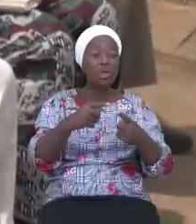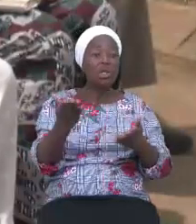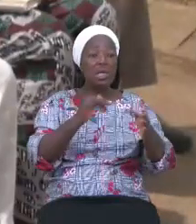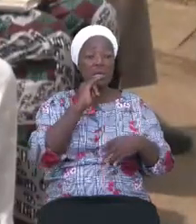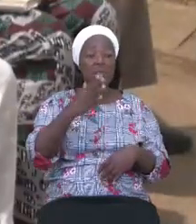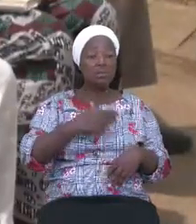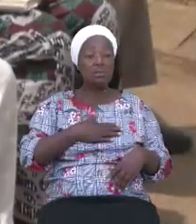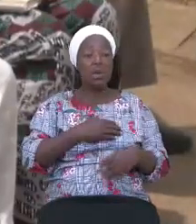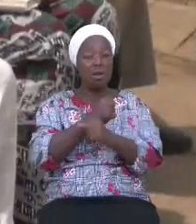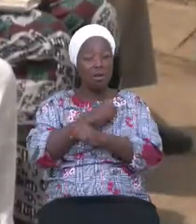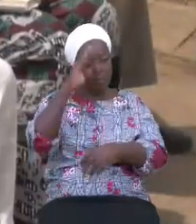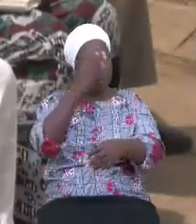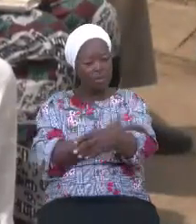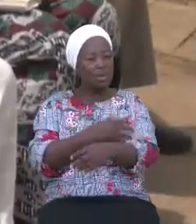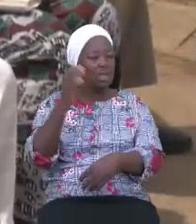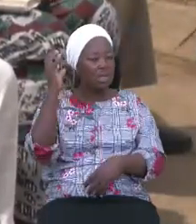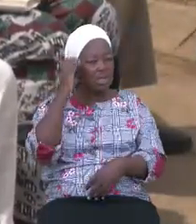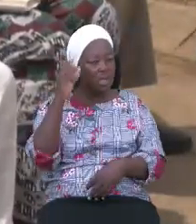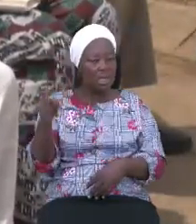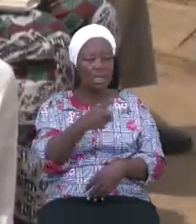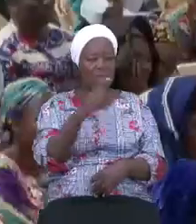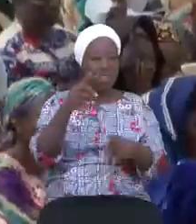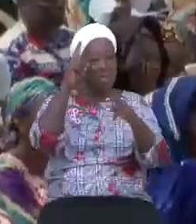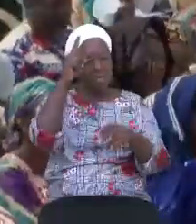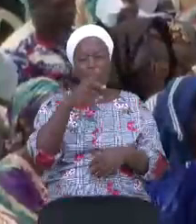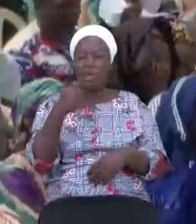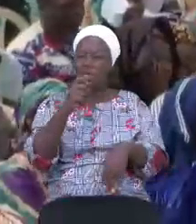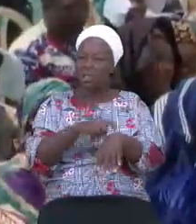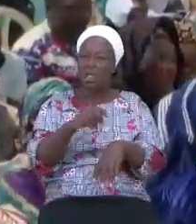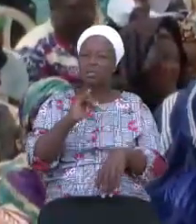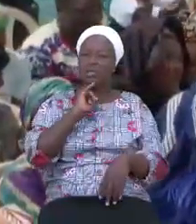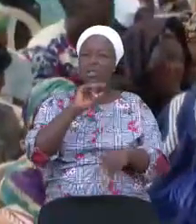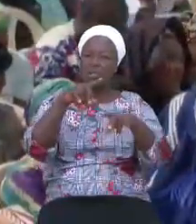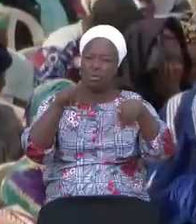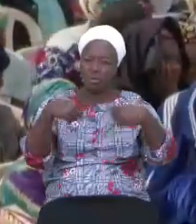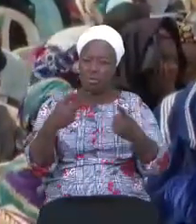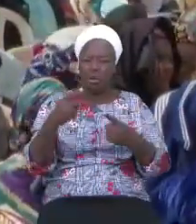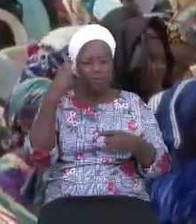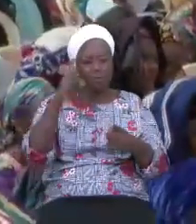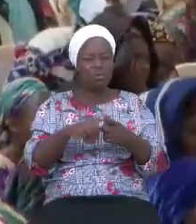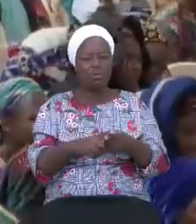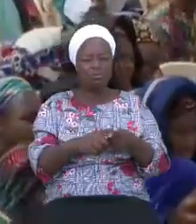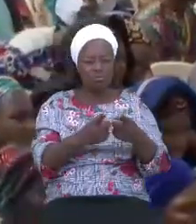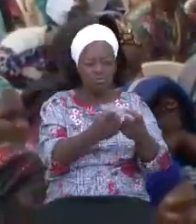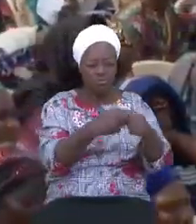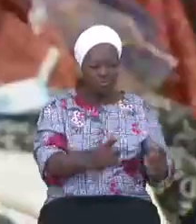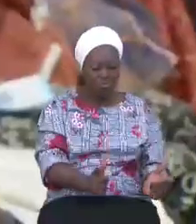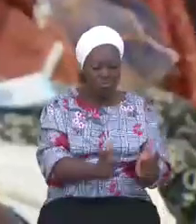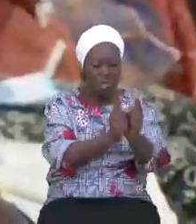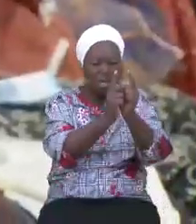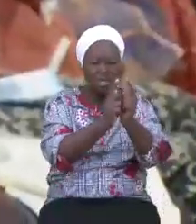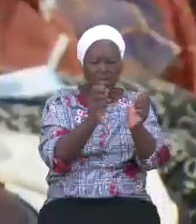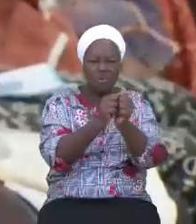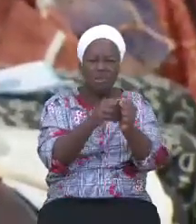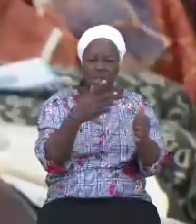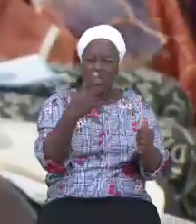beloved son. Hear ye him. The time is gone for you to consult with the lawgiver,